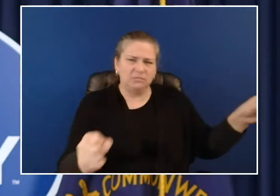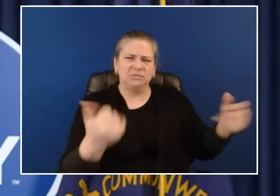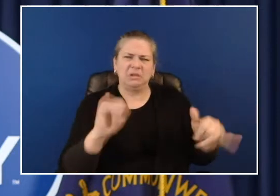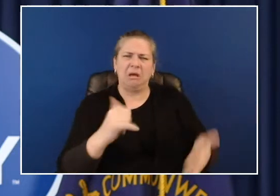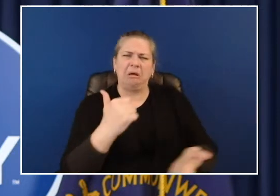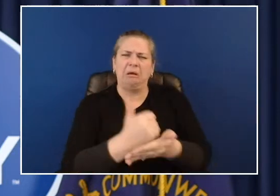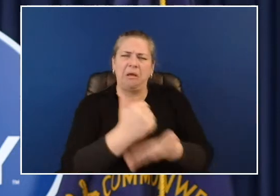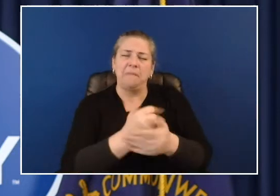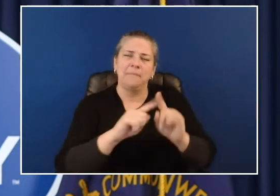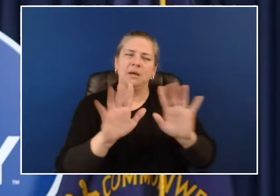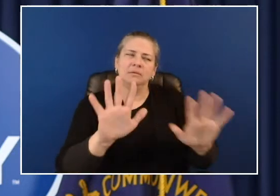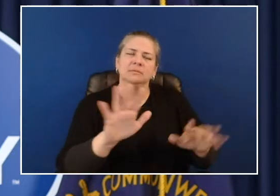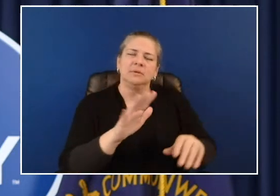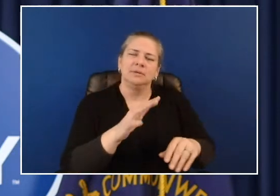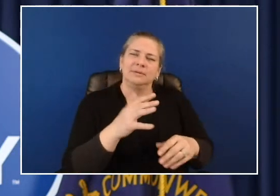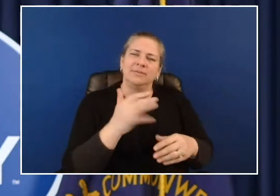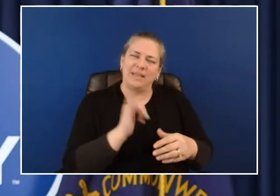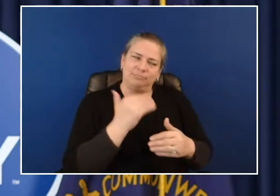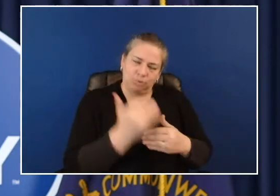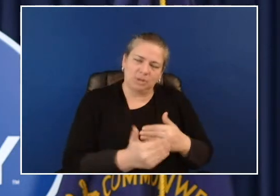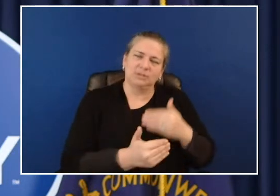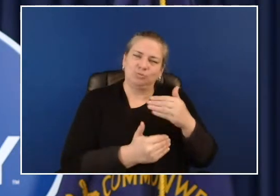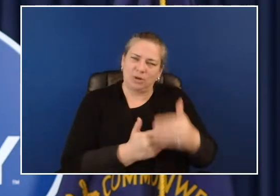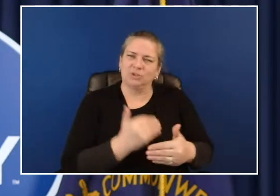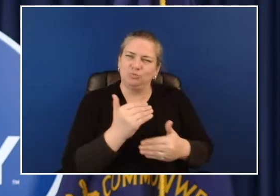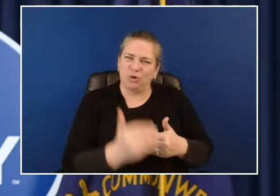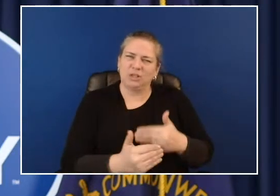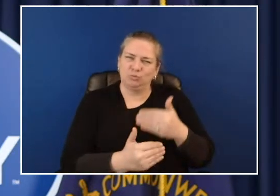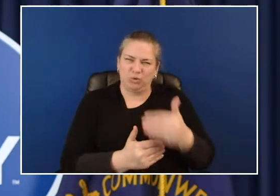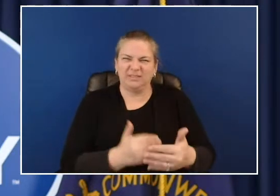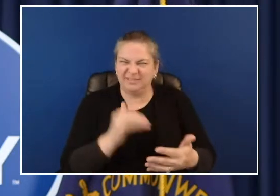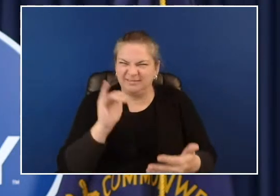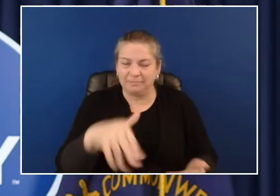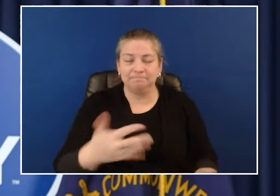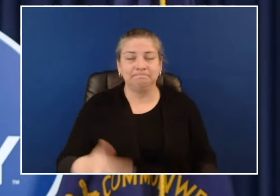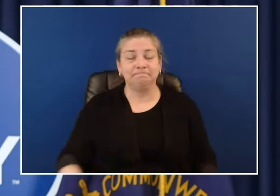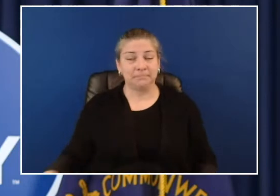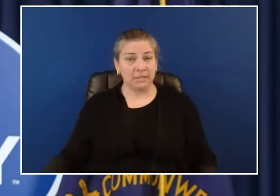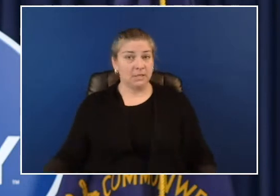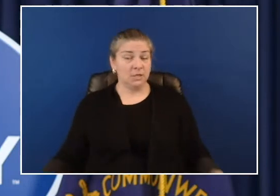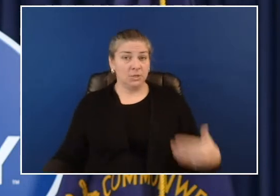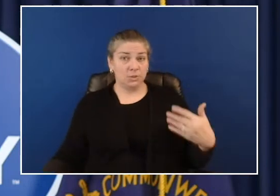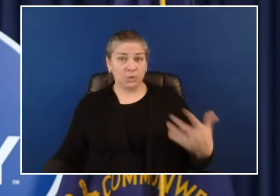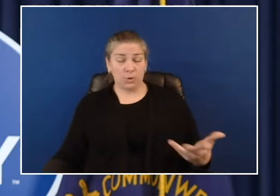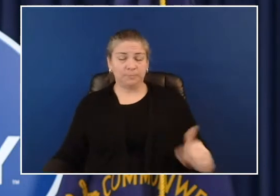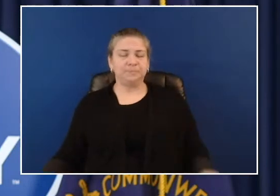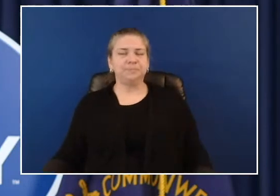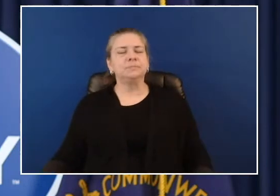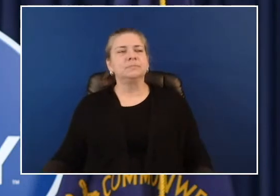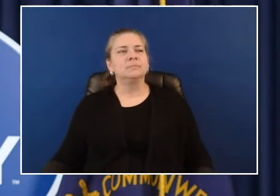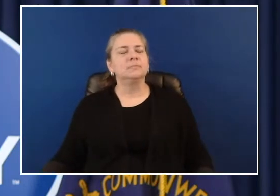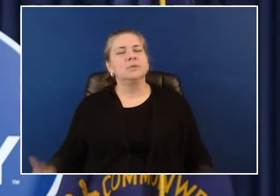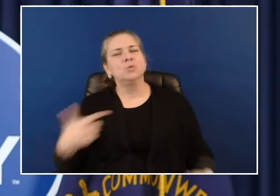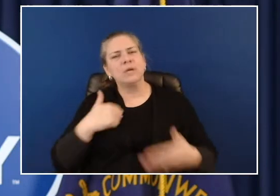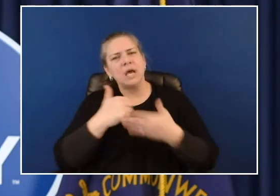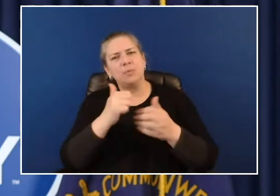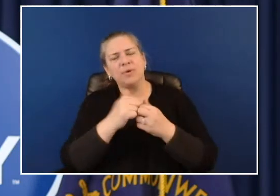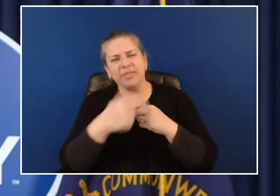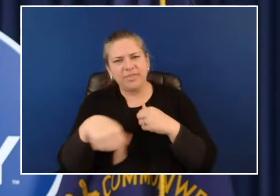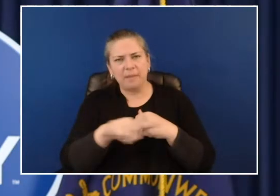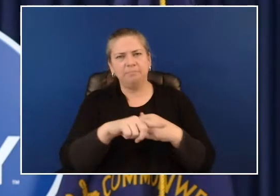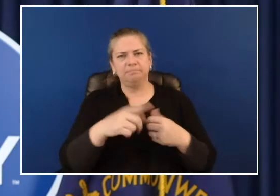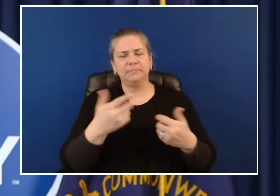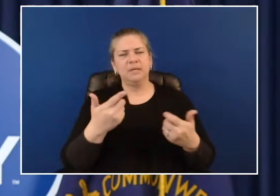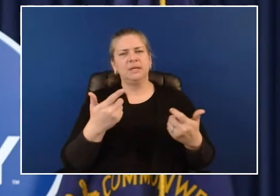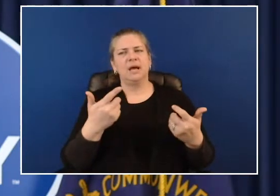disaster. That's where we are in this one. So to help with that, and to help with those that may be with relatives but will develop